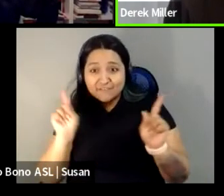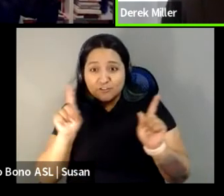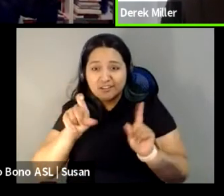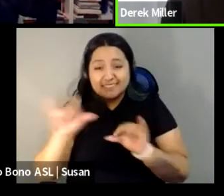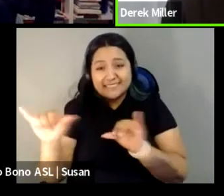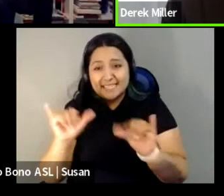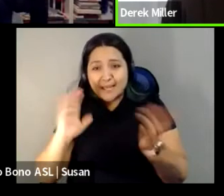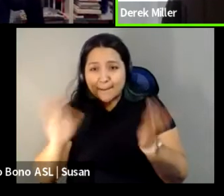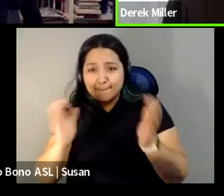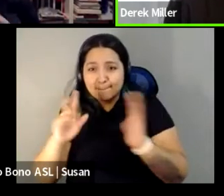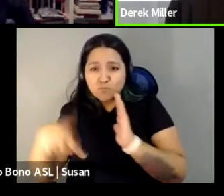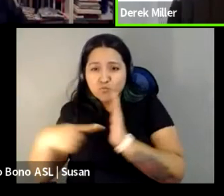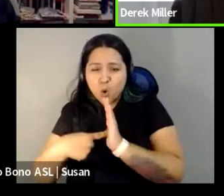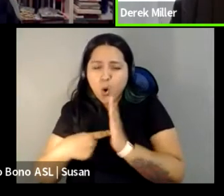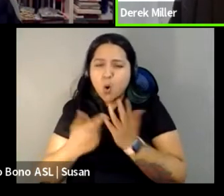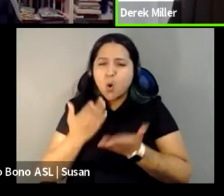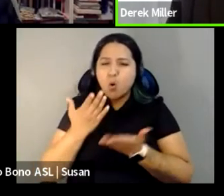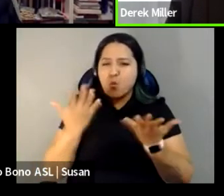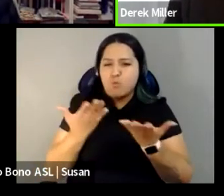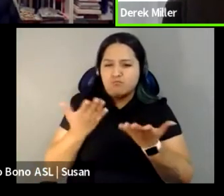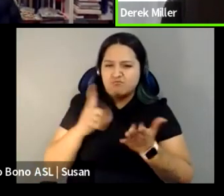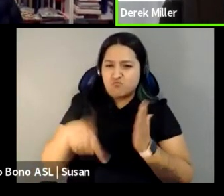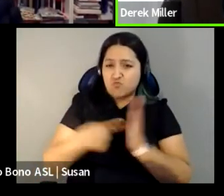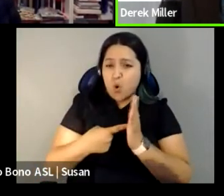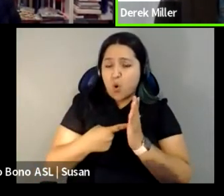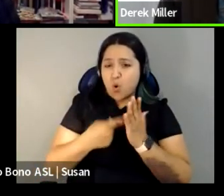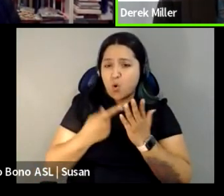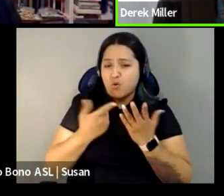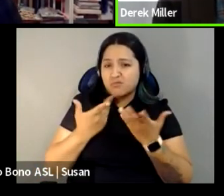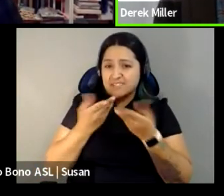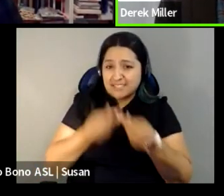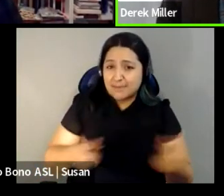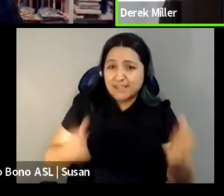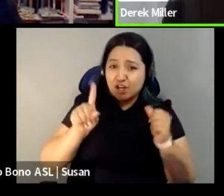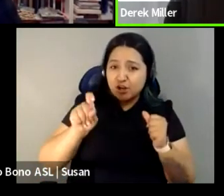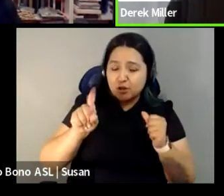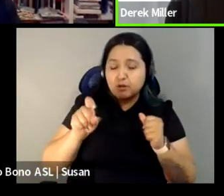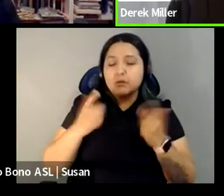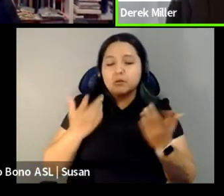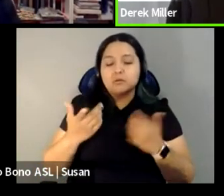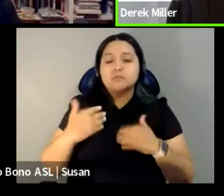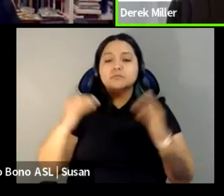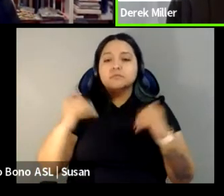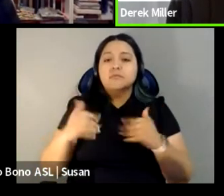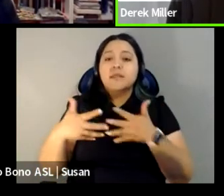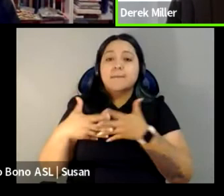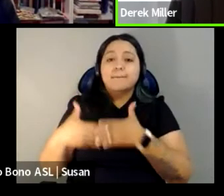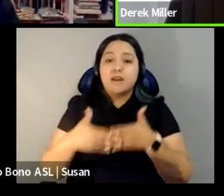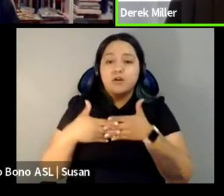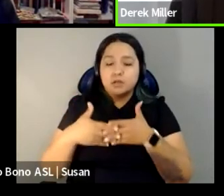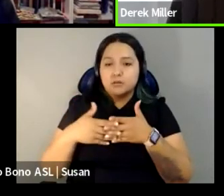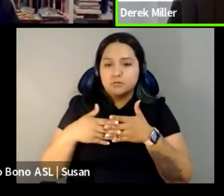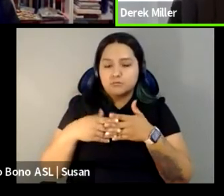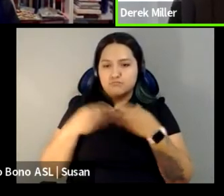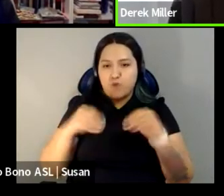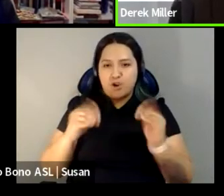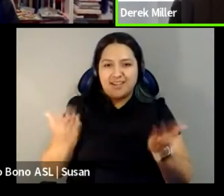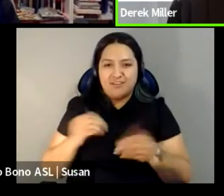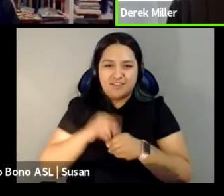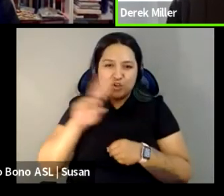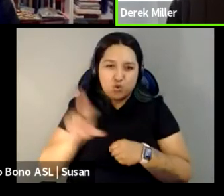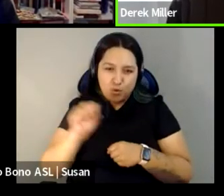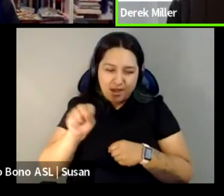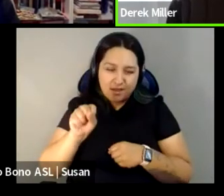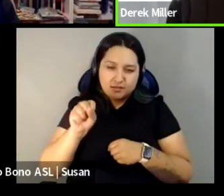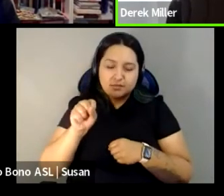roles disappeared? Second, there's an amazing view here of the commercial market in the U.S., particularly Broadway and touring routes. There's some view of